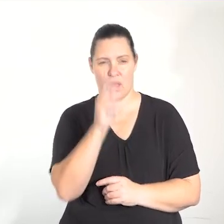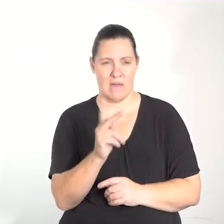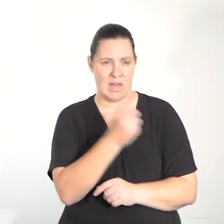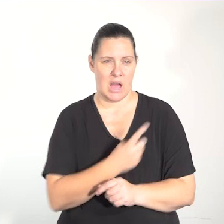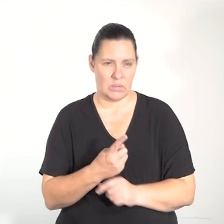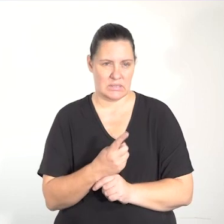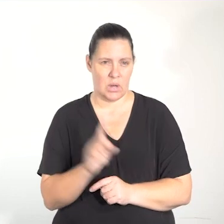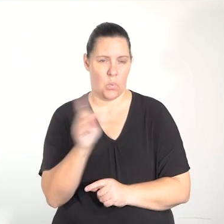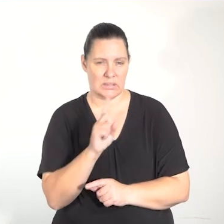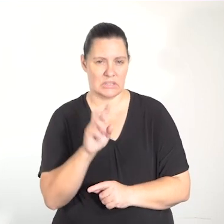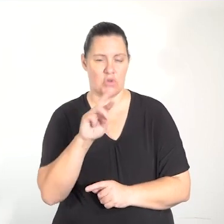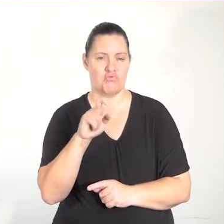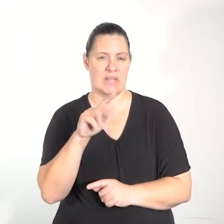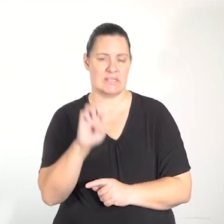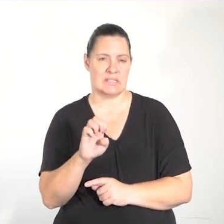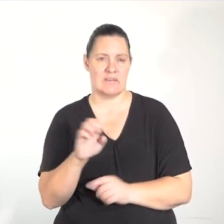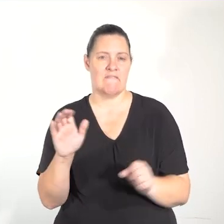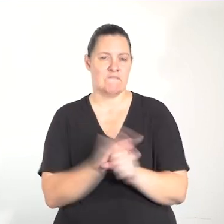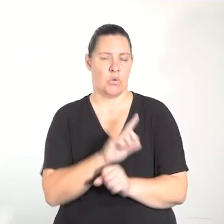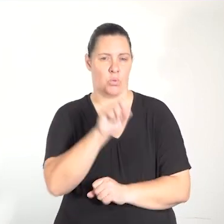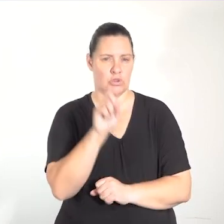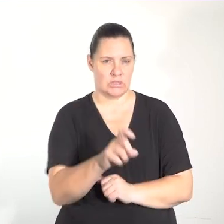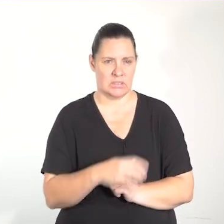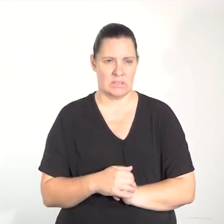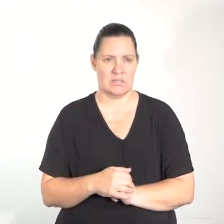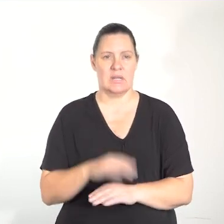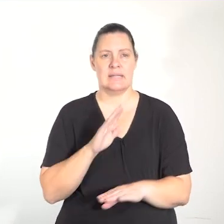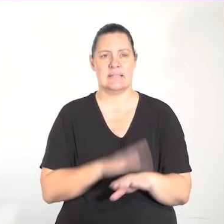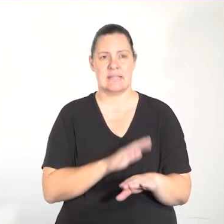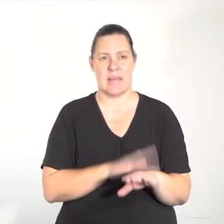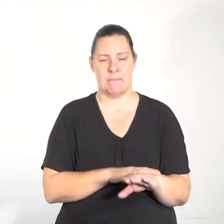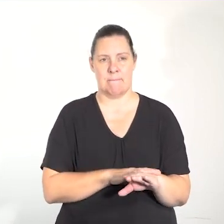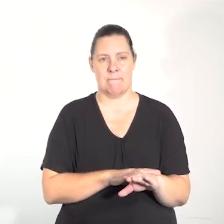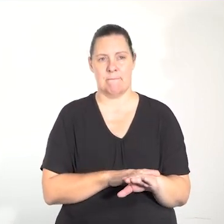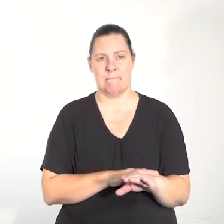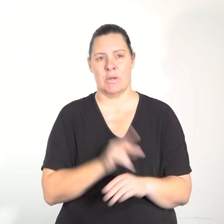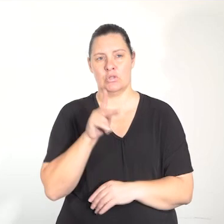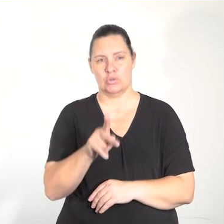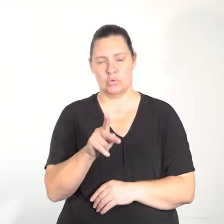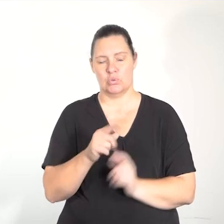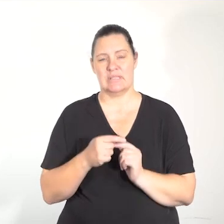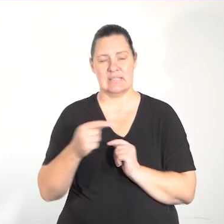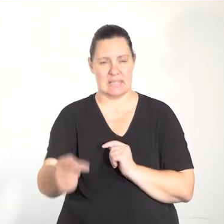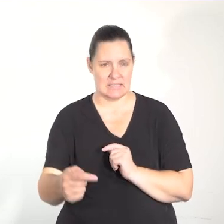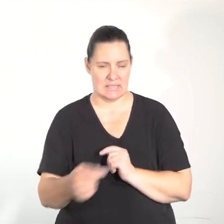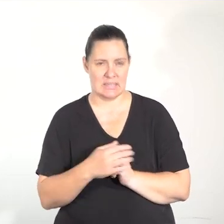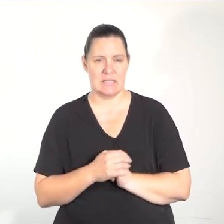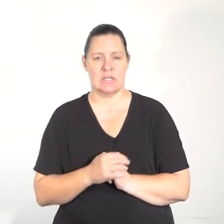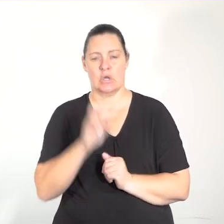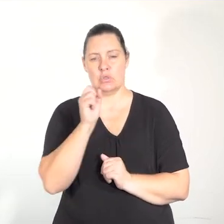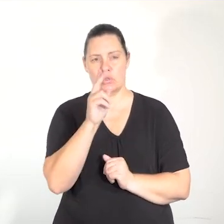2.5 hours here, what is the rate for this whole question? Time is to distance.